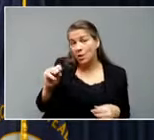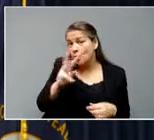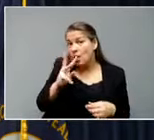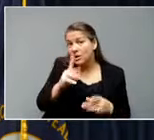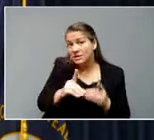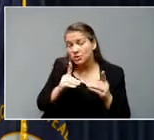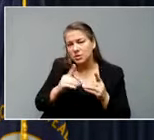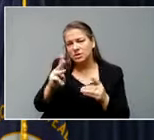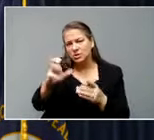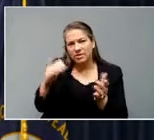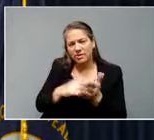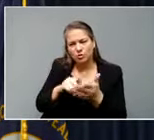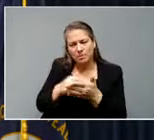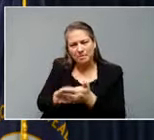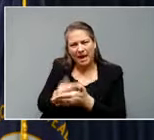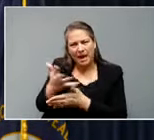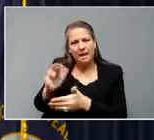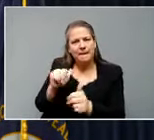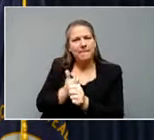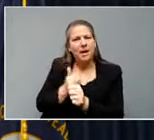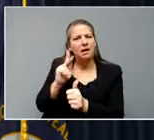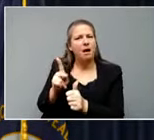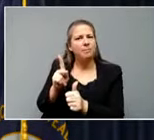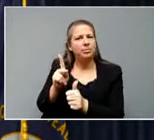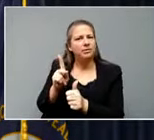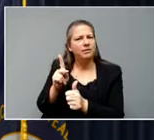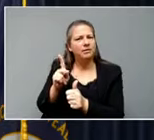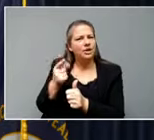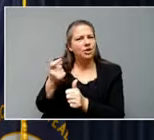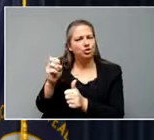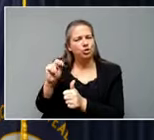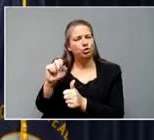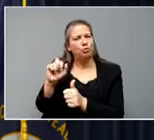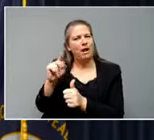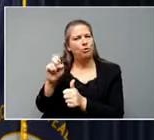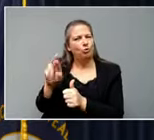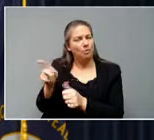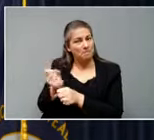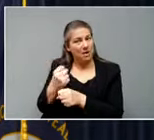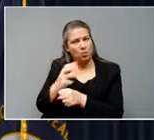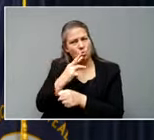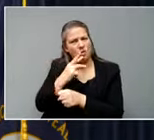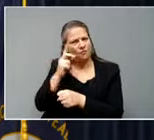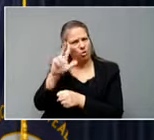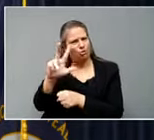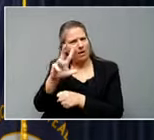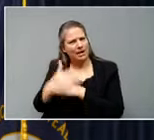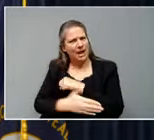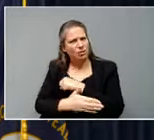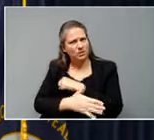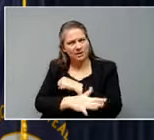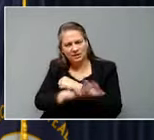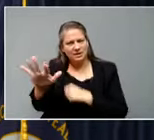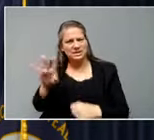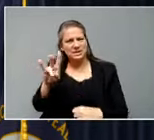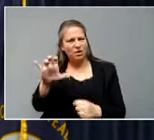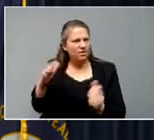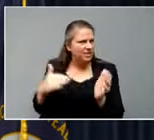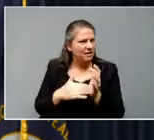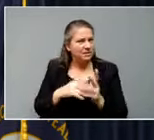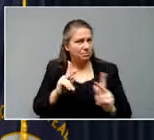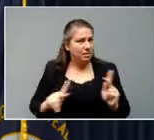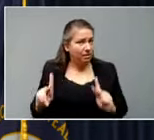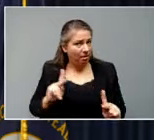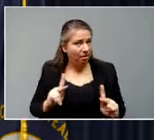purchase of 2 backup generators for the system that produces water for 3 counties, servicing 7,000 citizens.